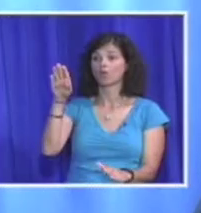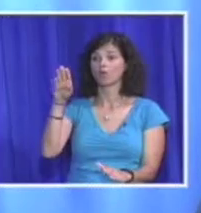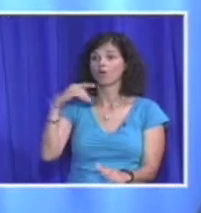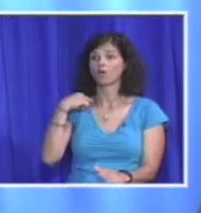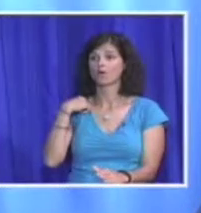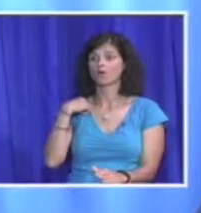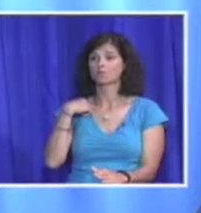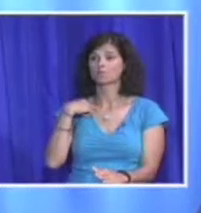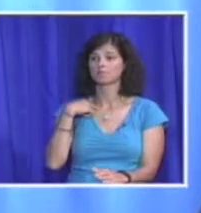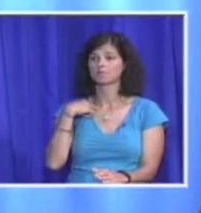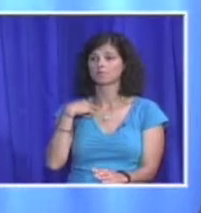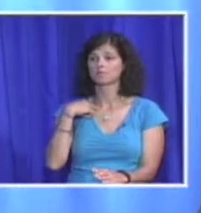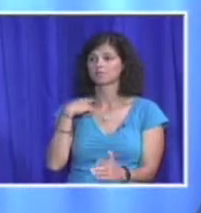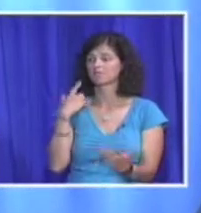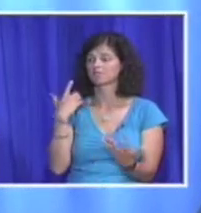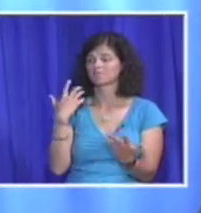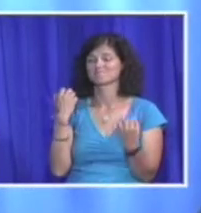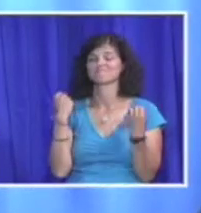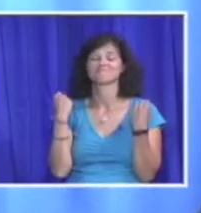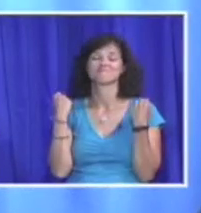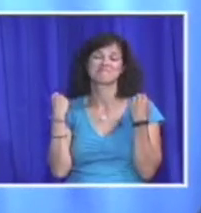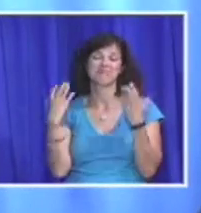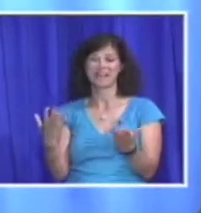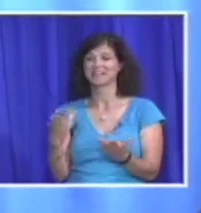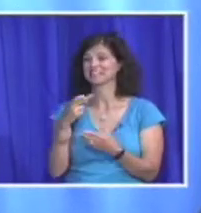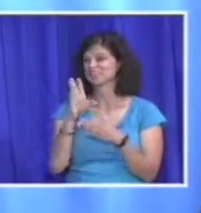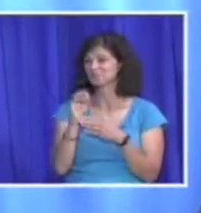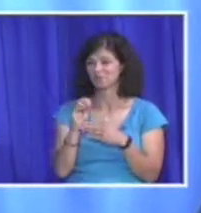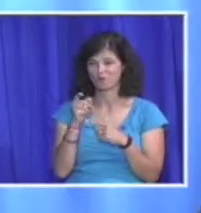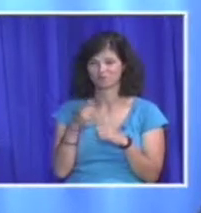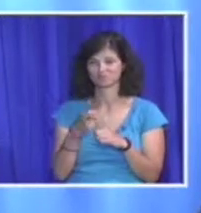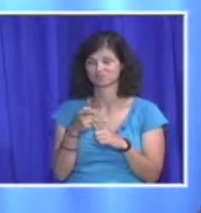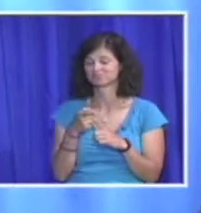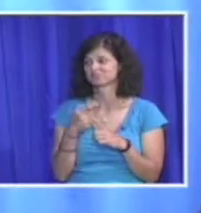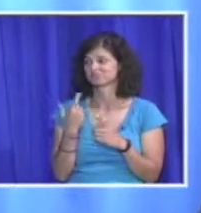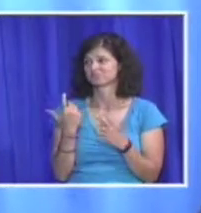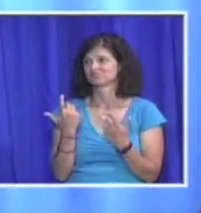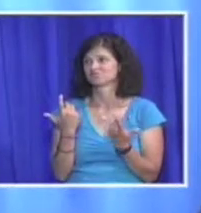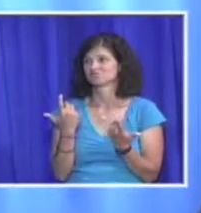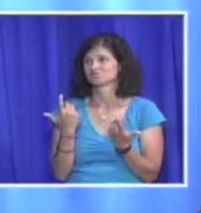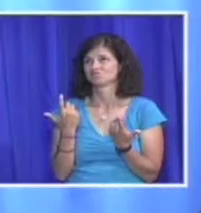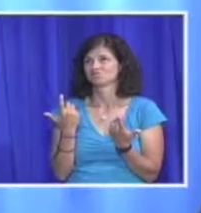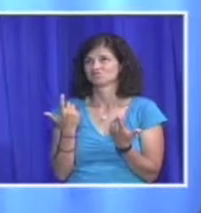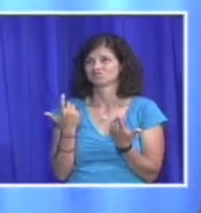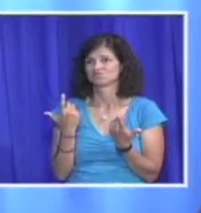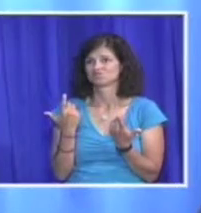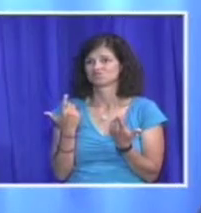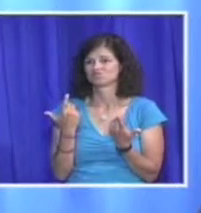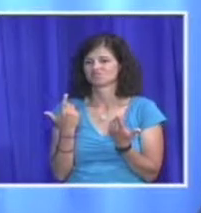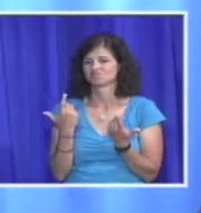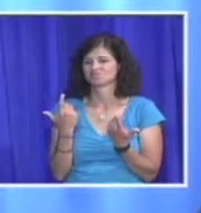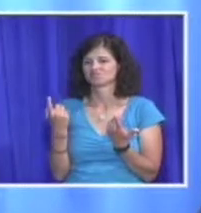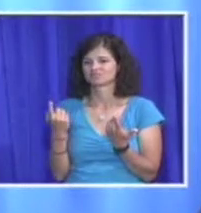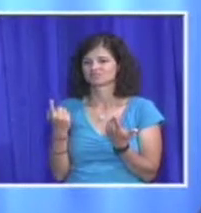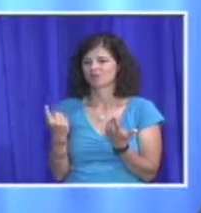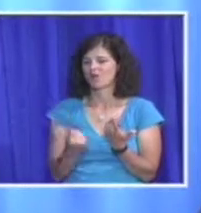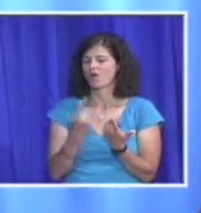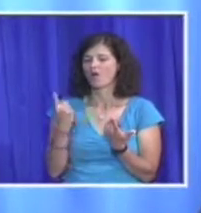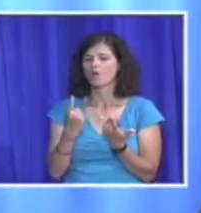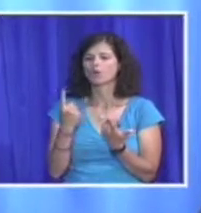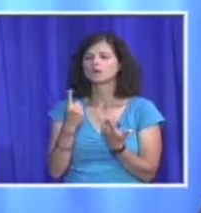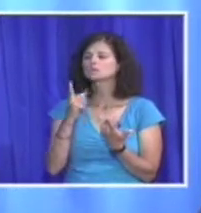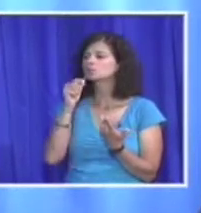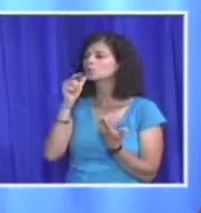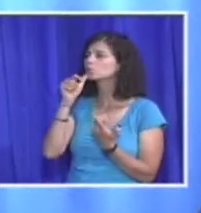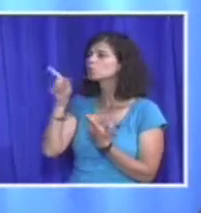had, I had a lot of heroes. I'd say at the time, my heroes were always, uh, the people that